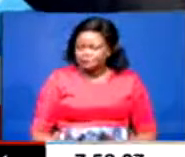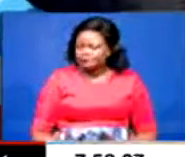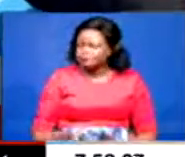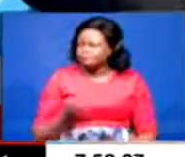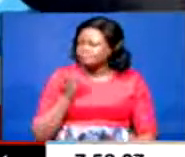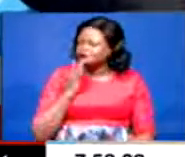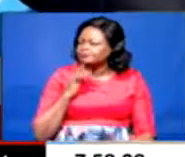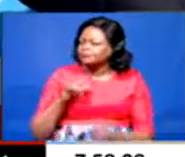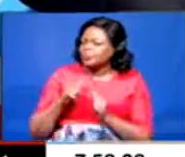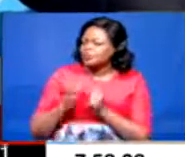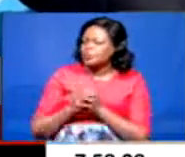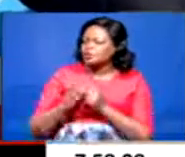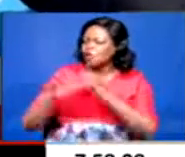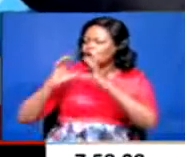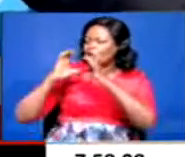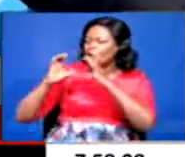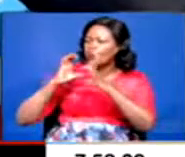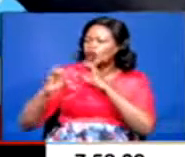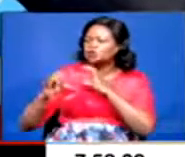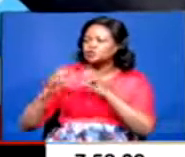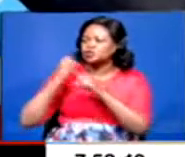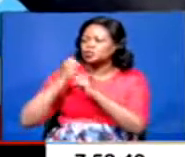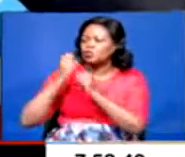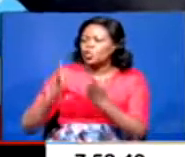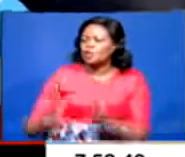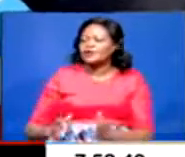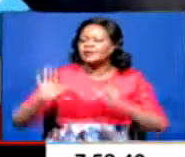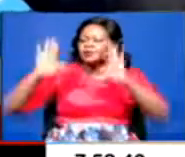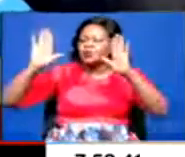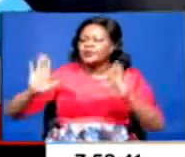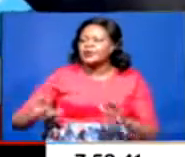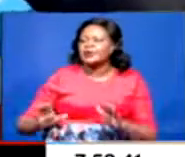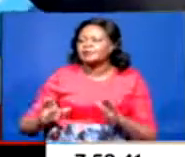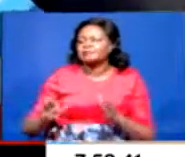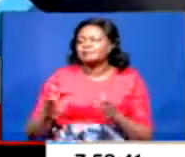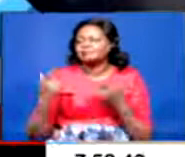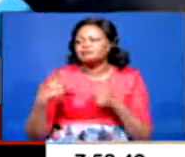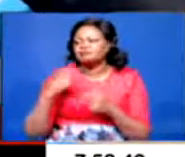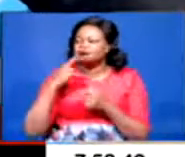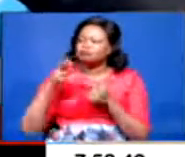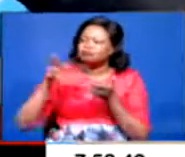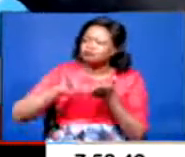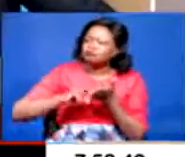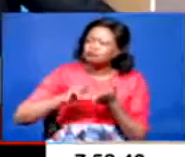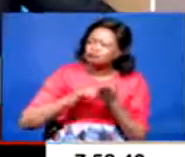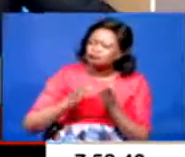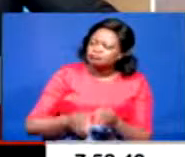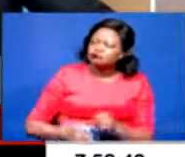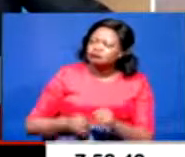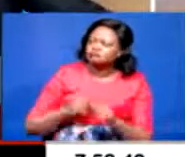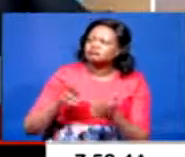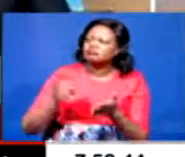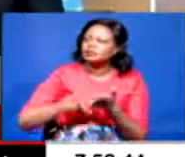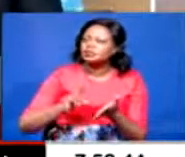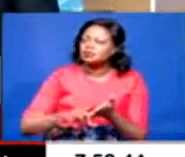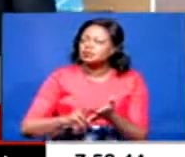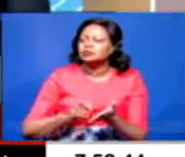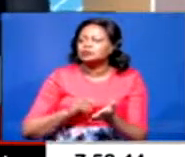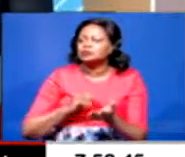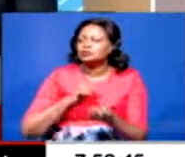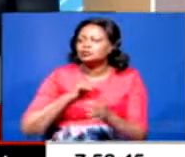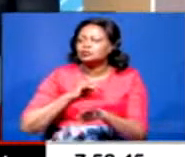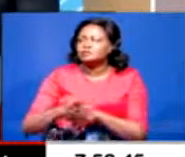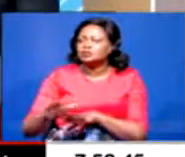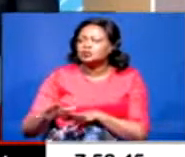terms of communication to stakeholders were very important. Let's say on the register, let's say about the transmission, let's talk about ballot papers. Has